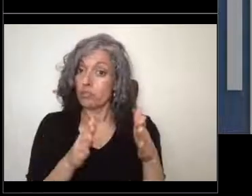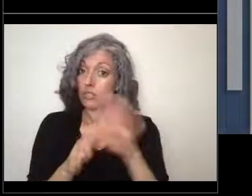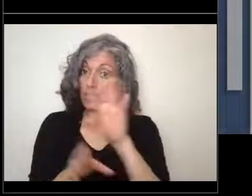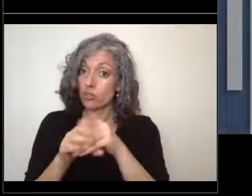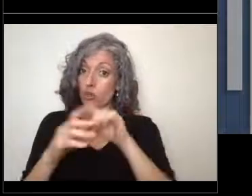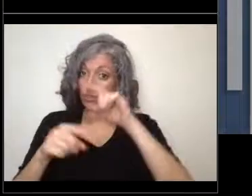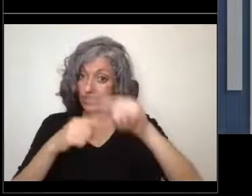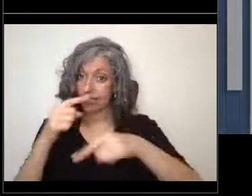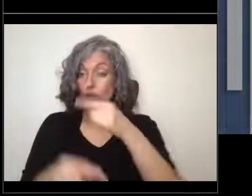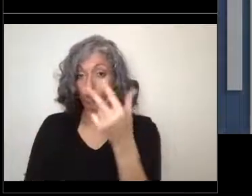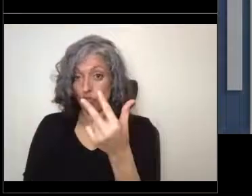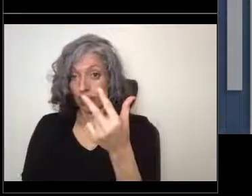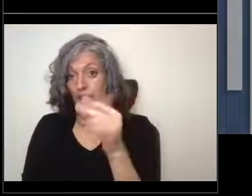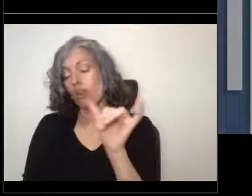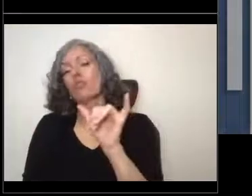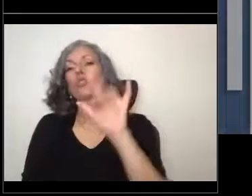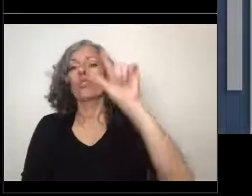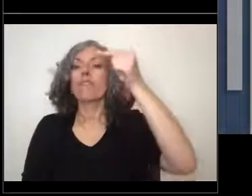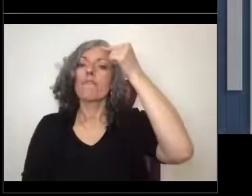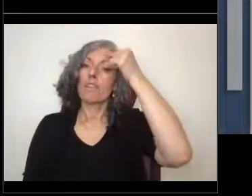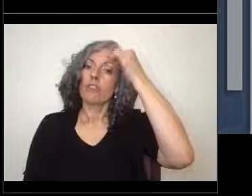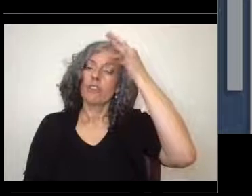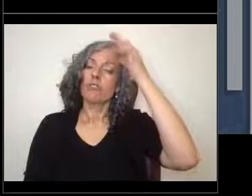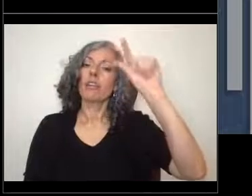3 and your federal grant program recommendations?